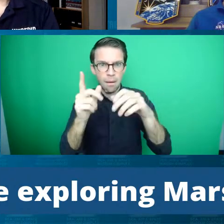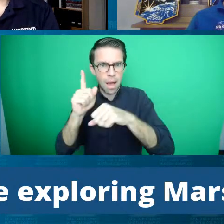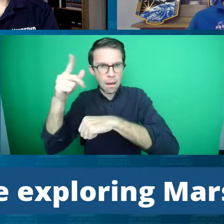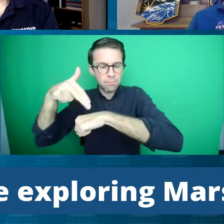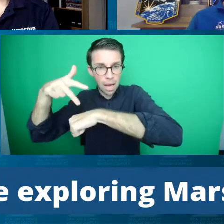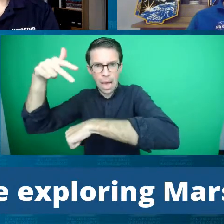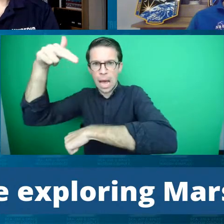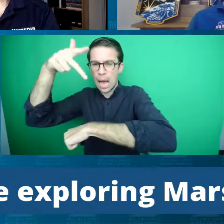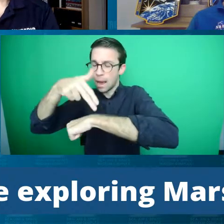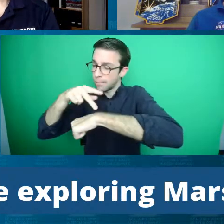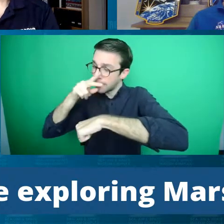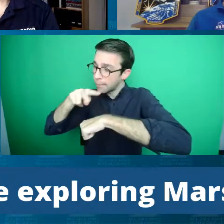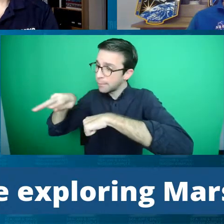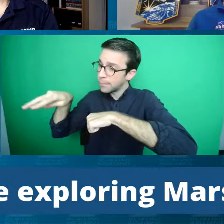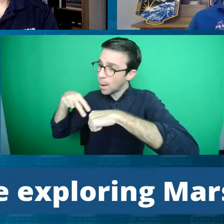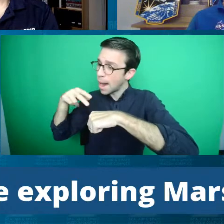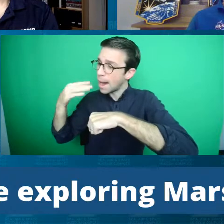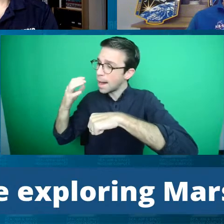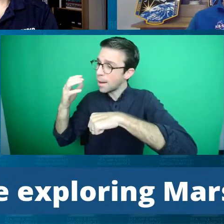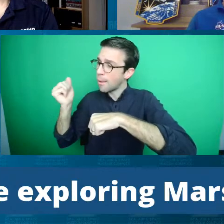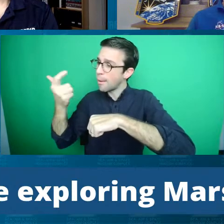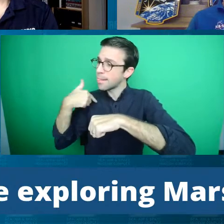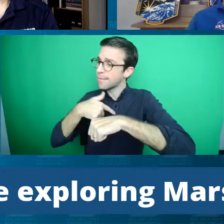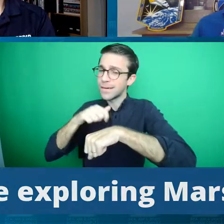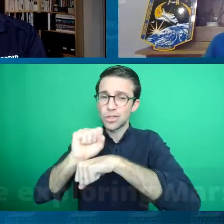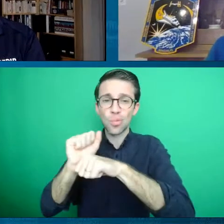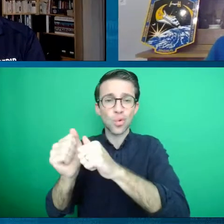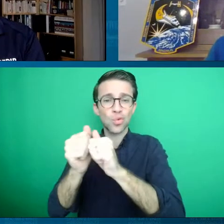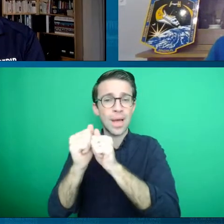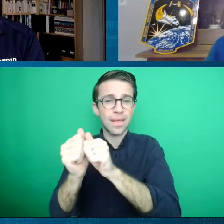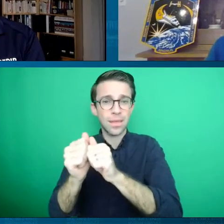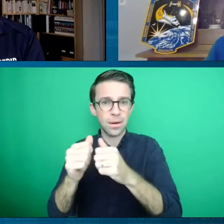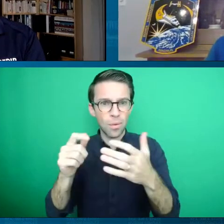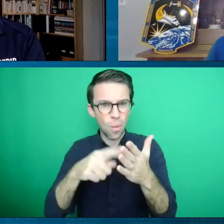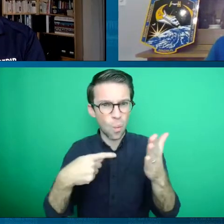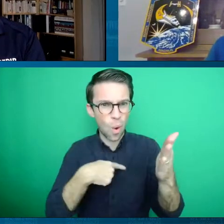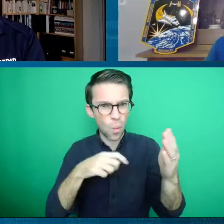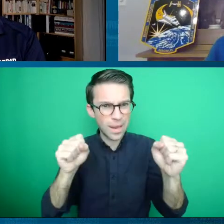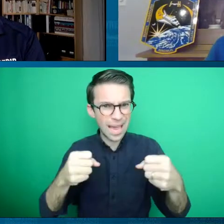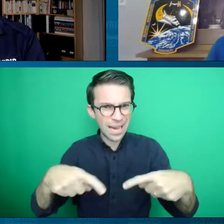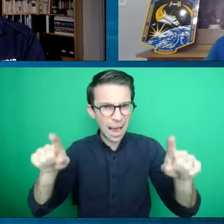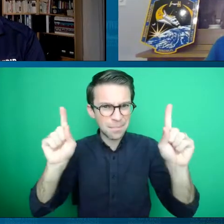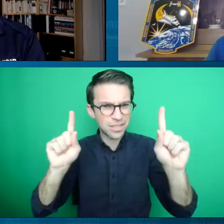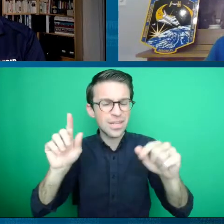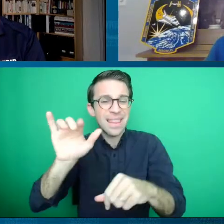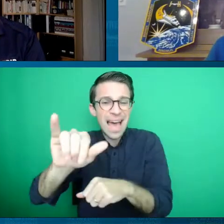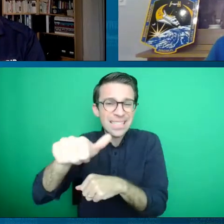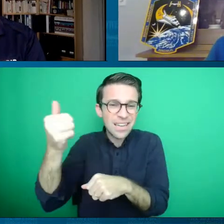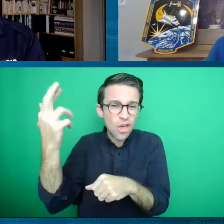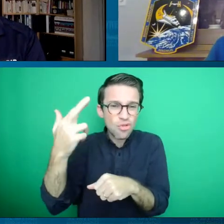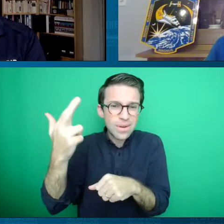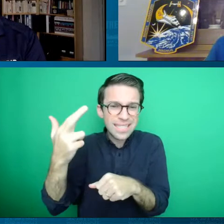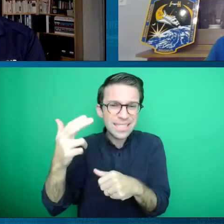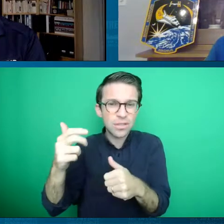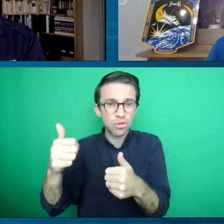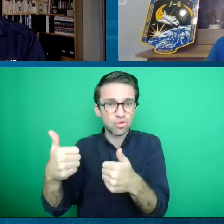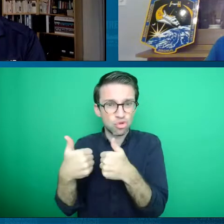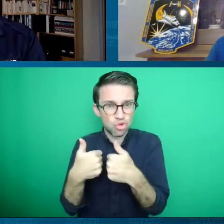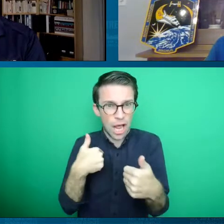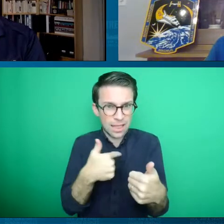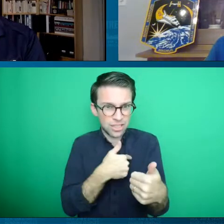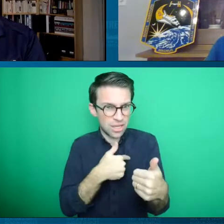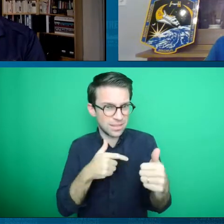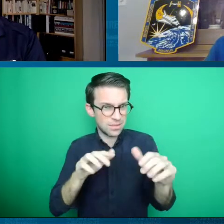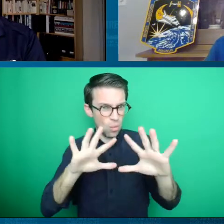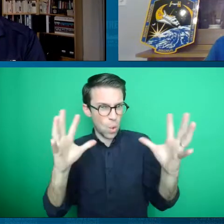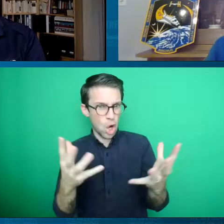we can do so much when we work together. That also is another reason to explore, to challenge ourselves as a